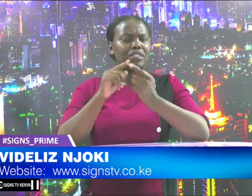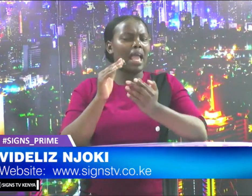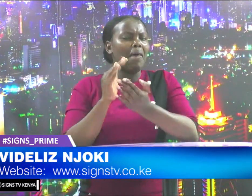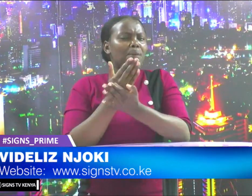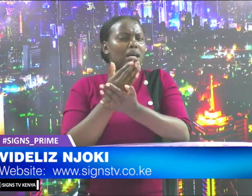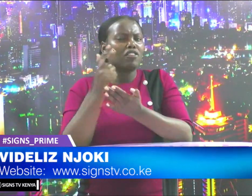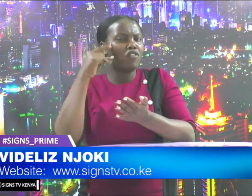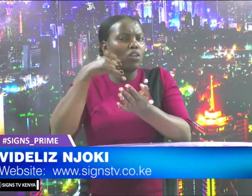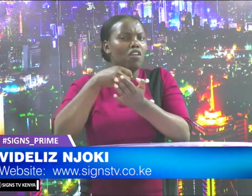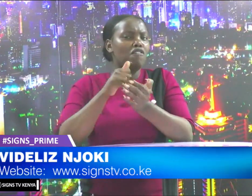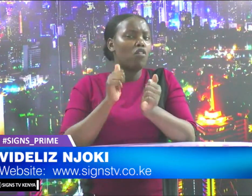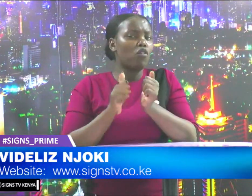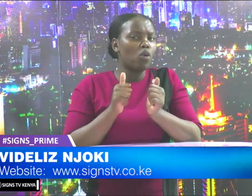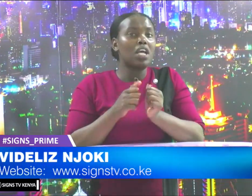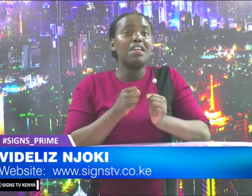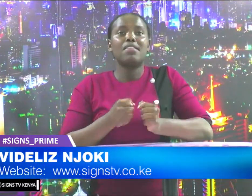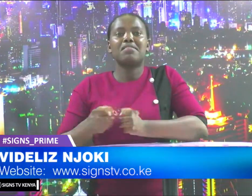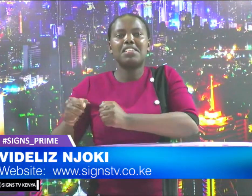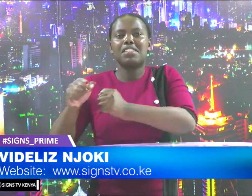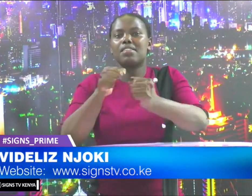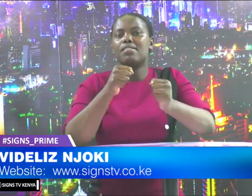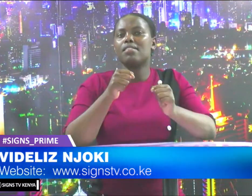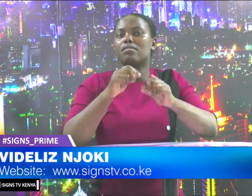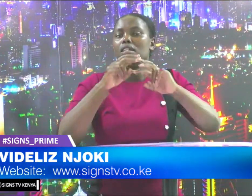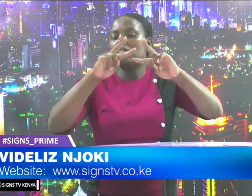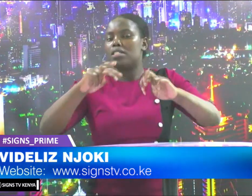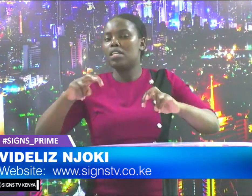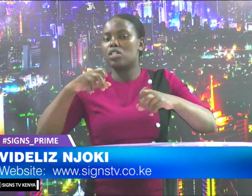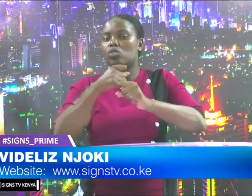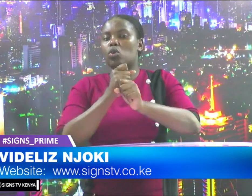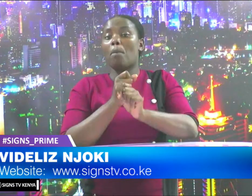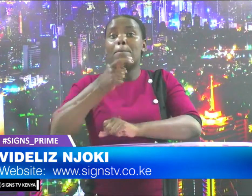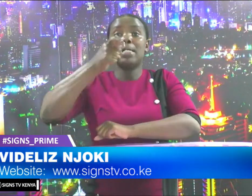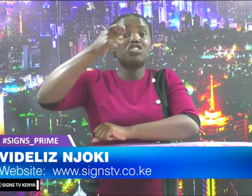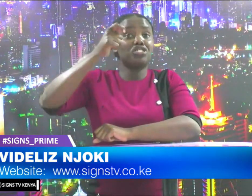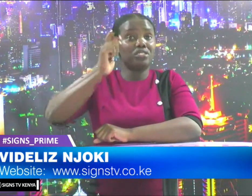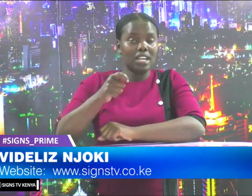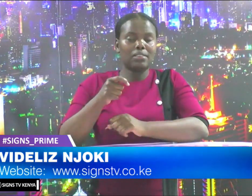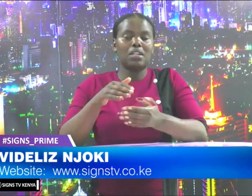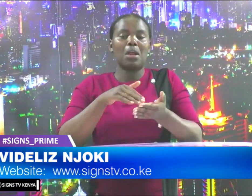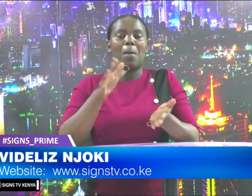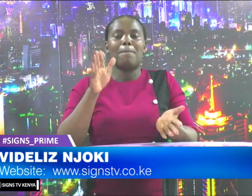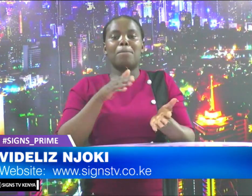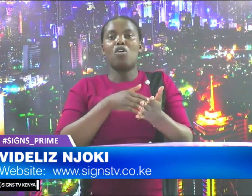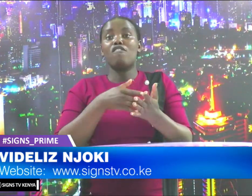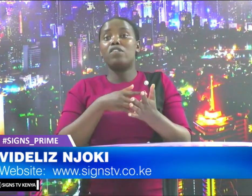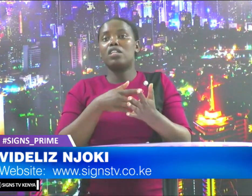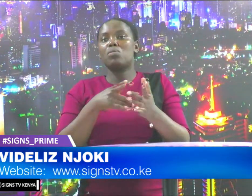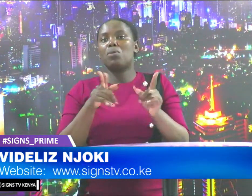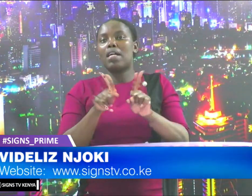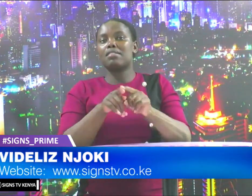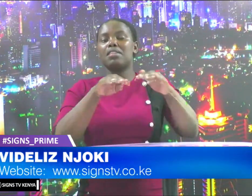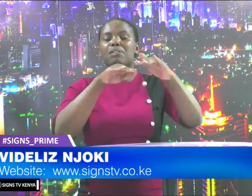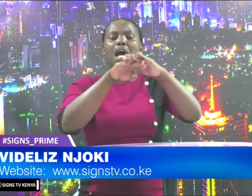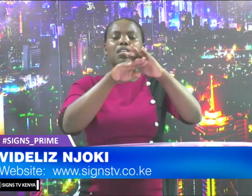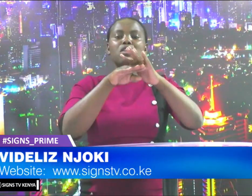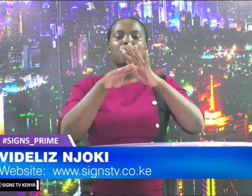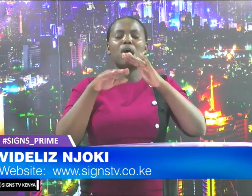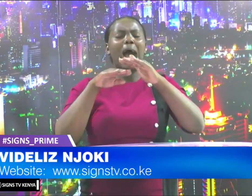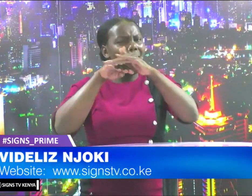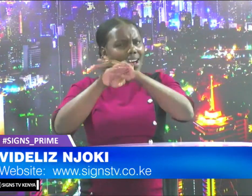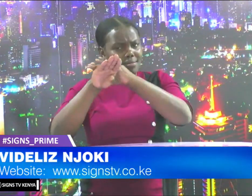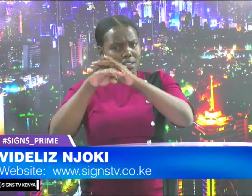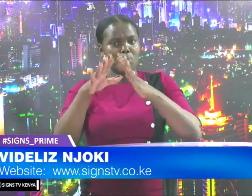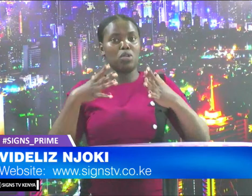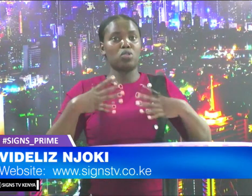in Kilifi County is part of a strategy seeking to make the justice more flexible and